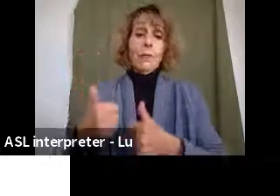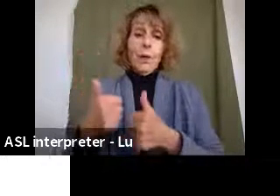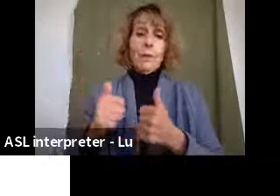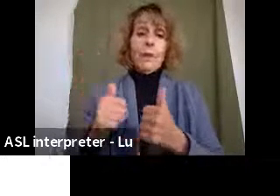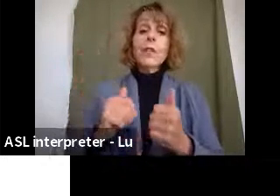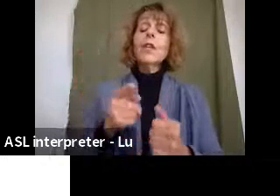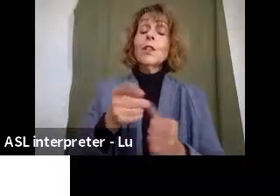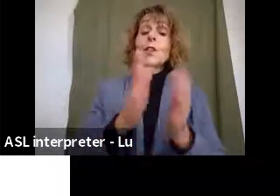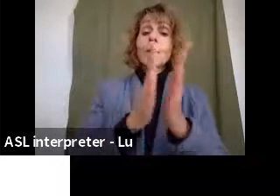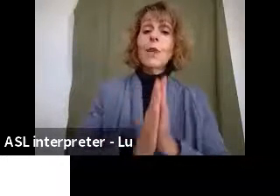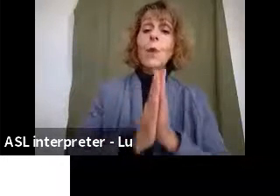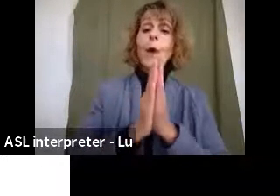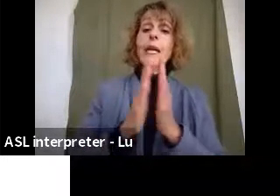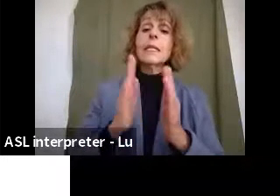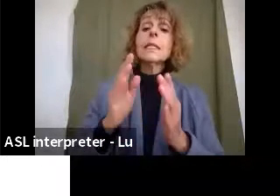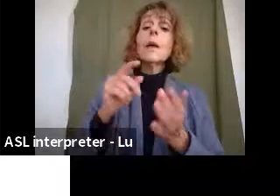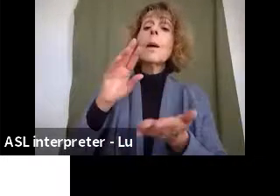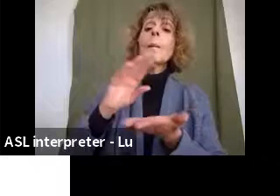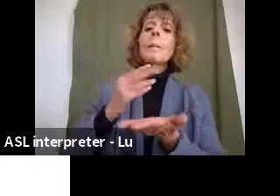address her request?